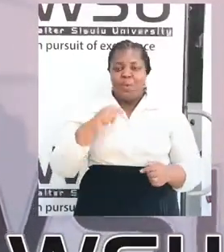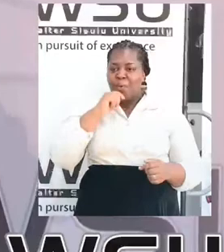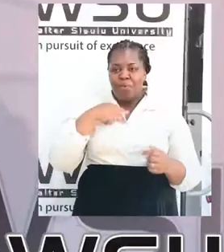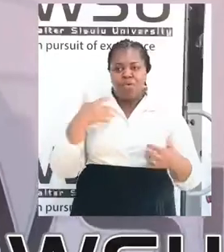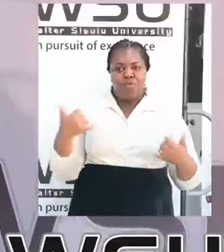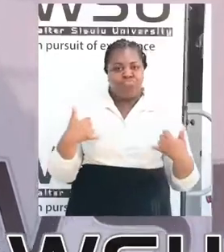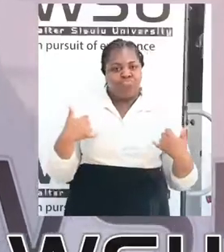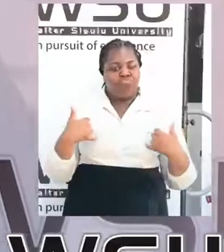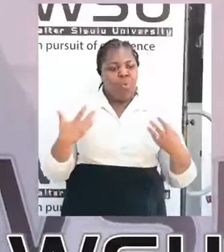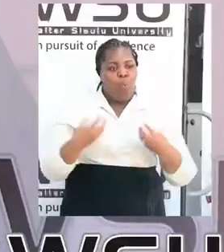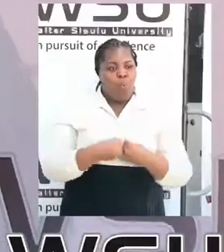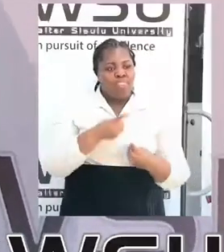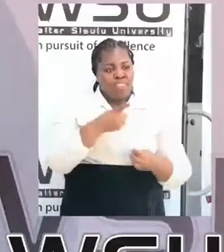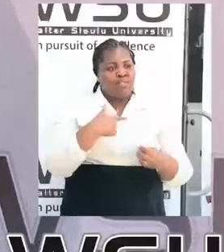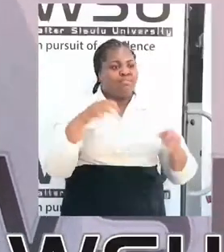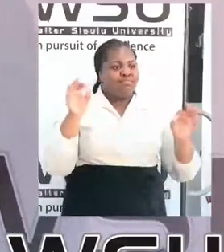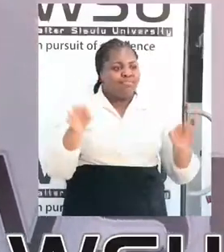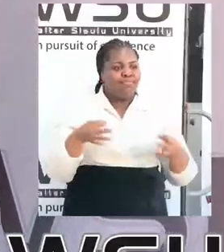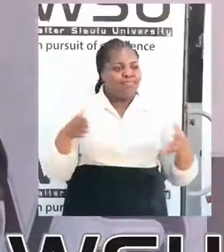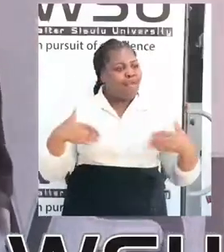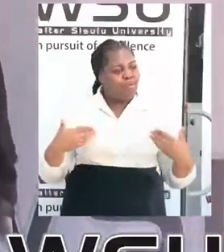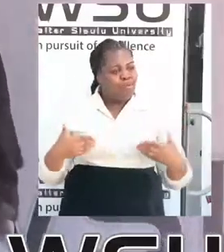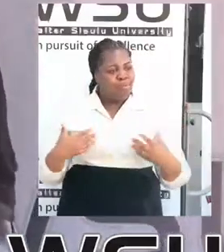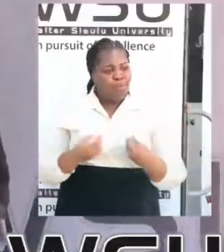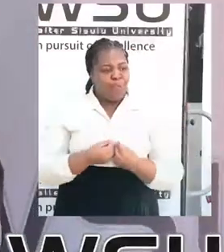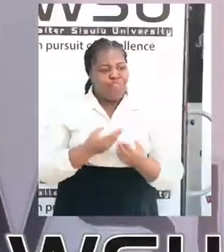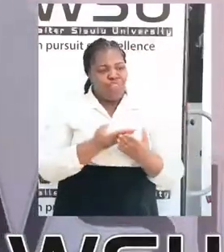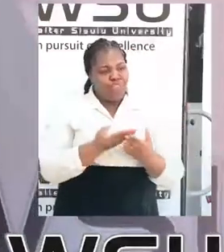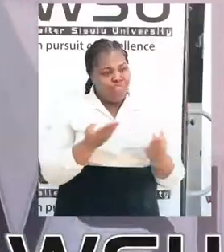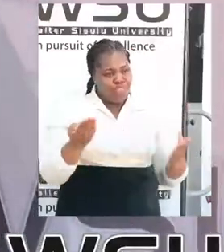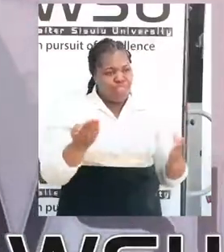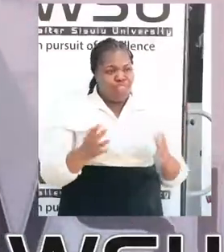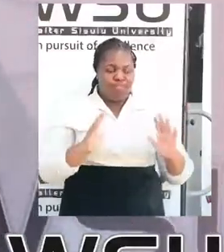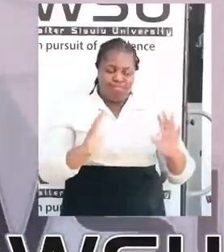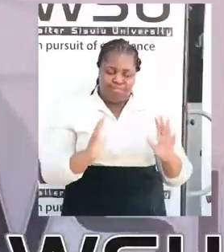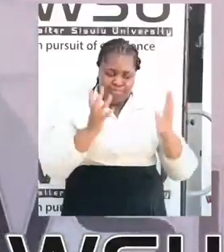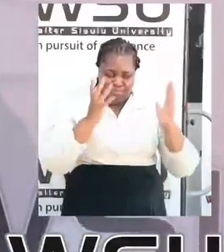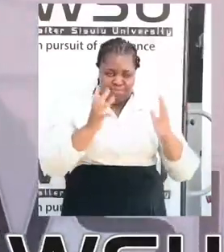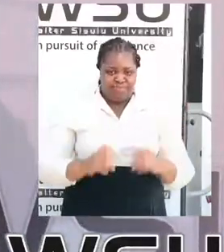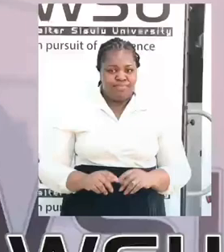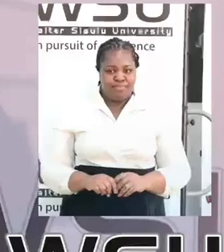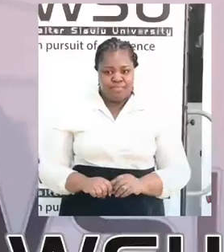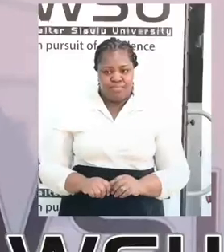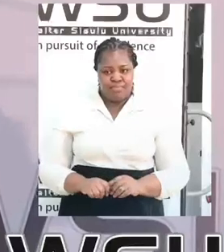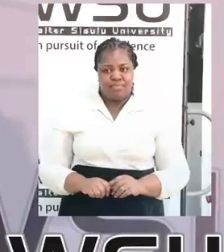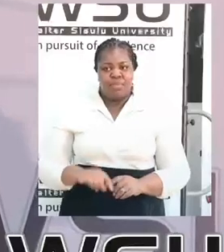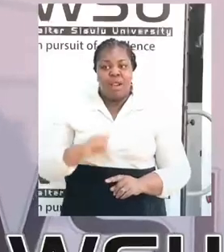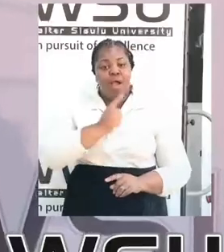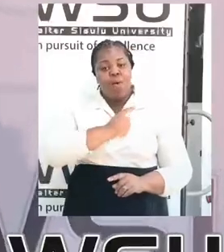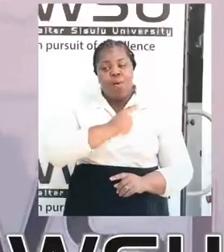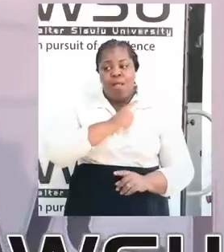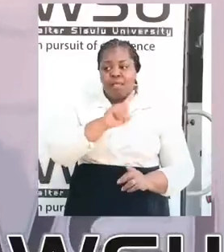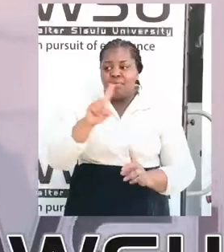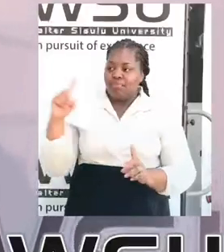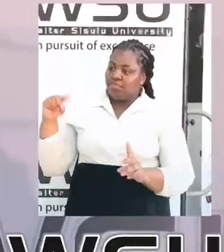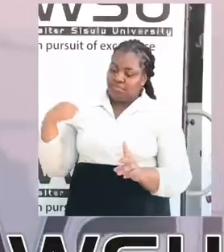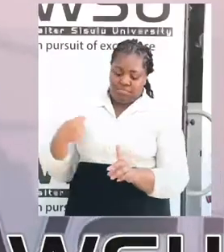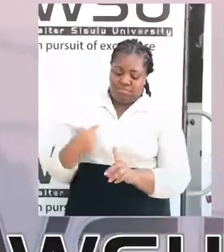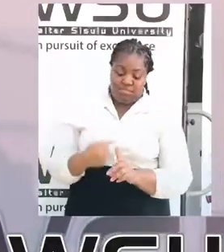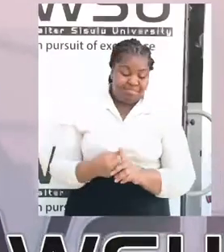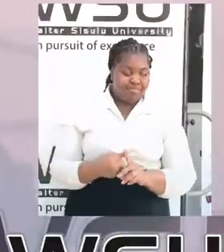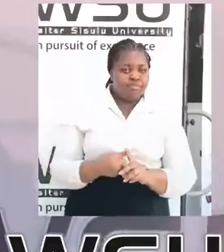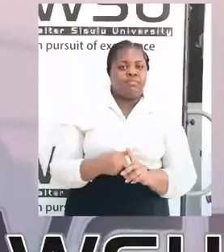sizonintyontyela sicula sivuya sinihalalisela. Kuba uhambo